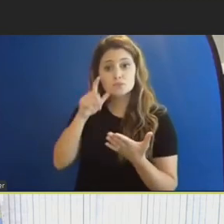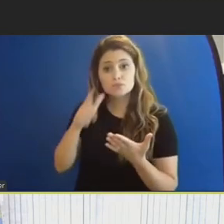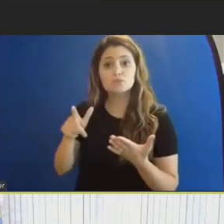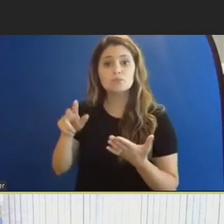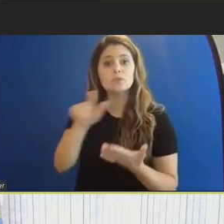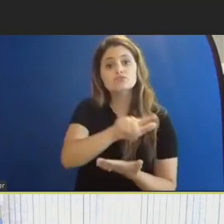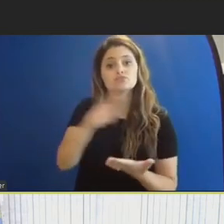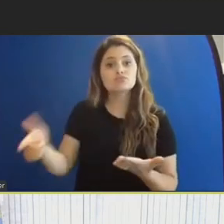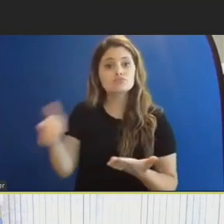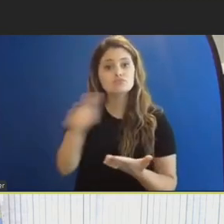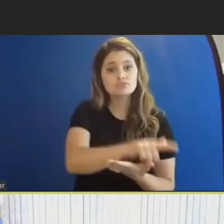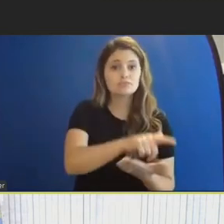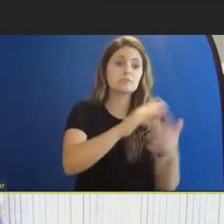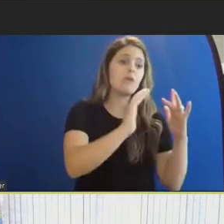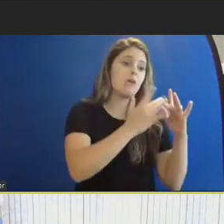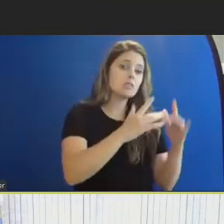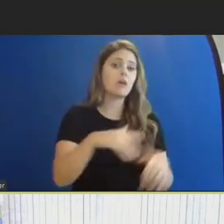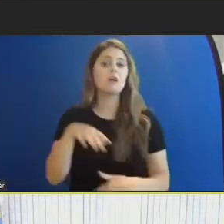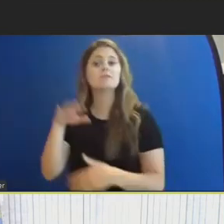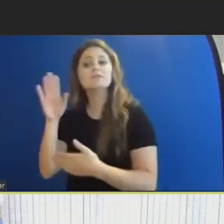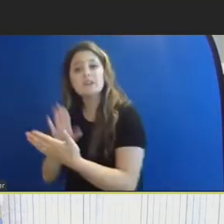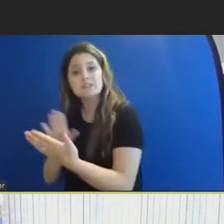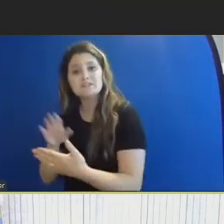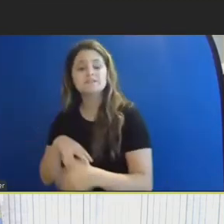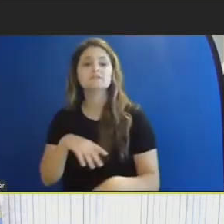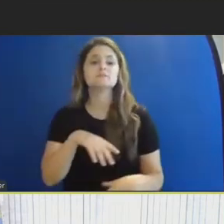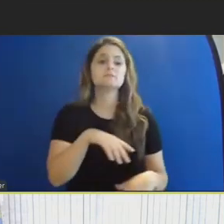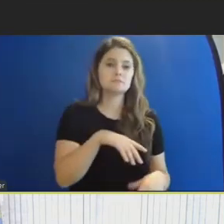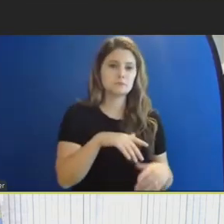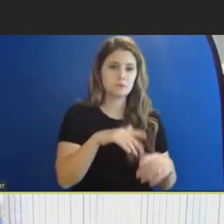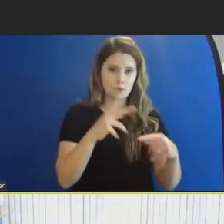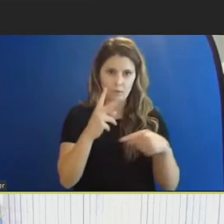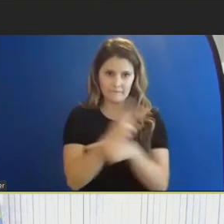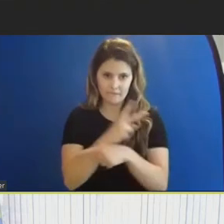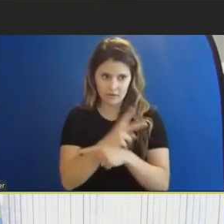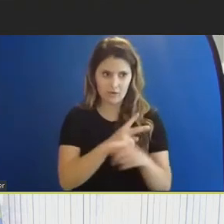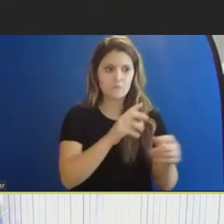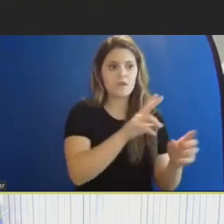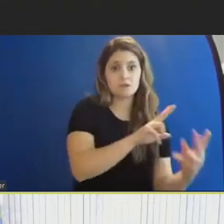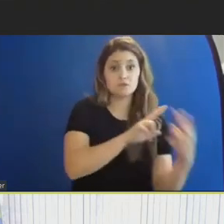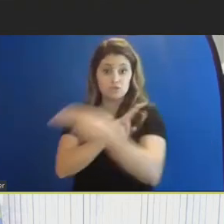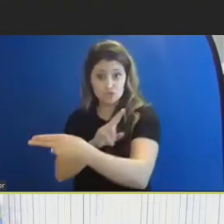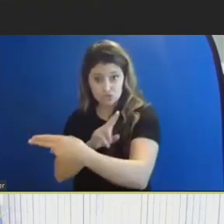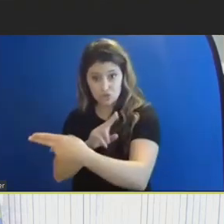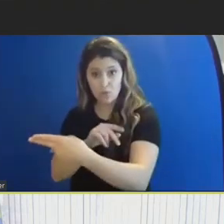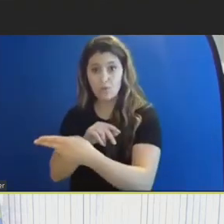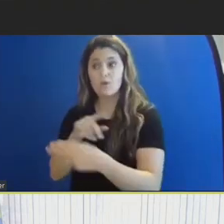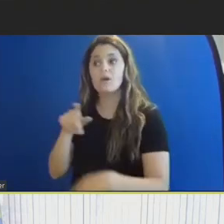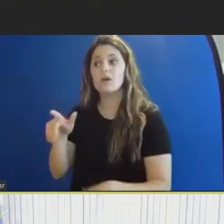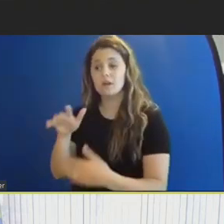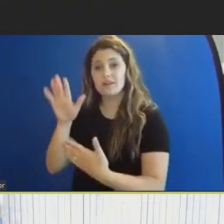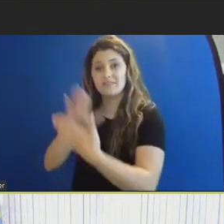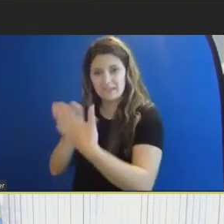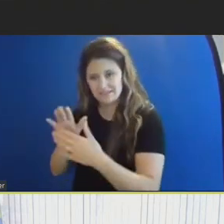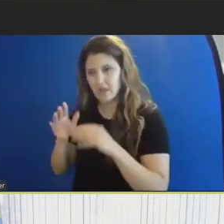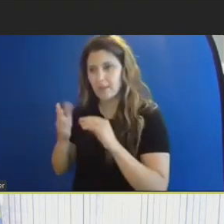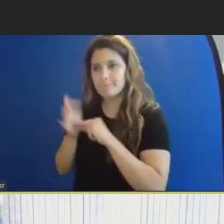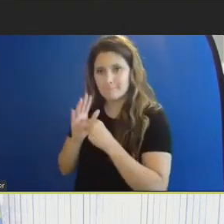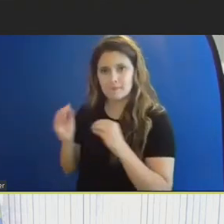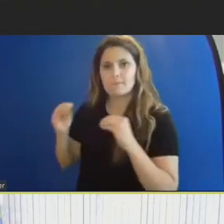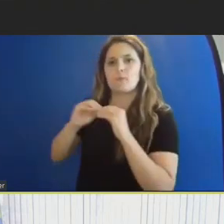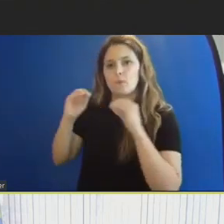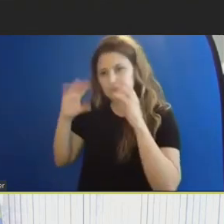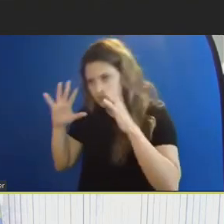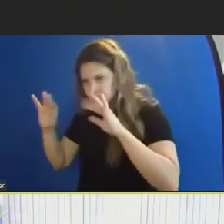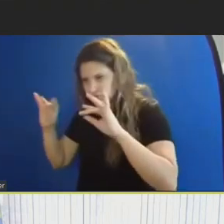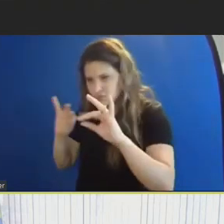virtual to face-to-face. And so we're having to level out staffing, having to do some switching around, which that happens